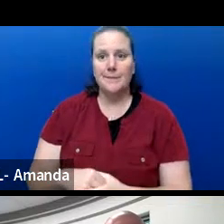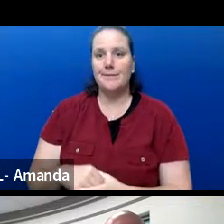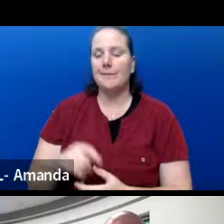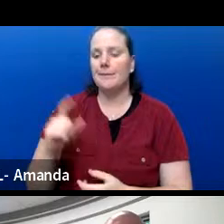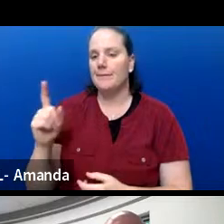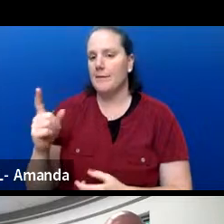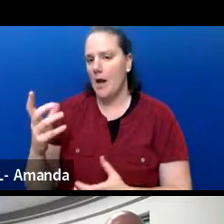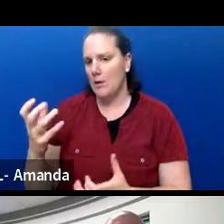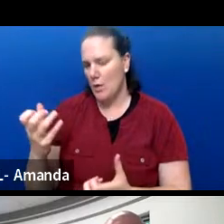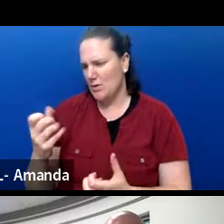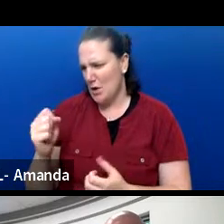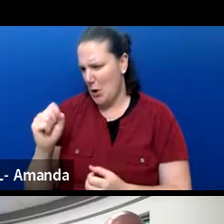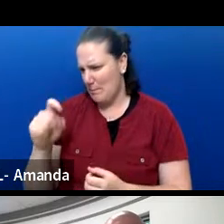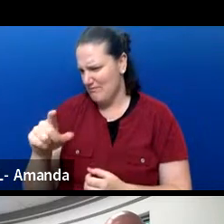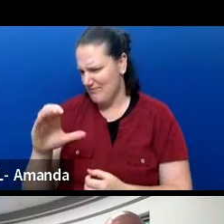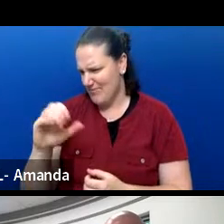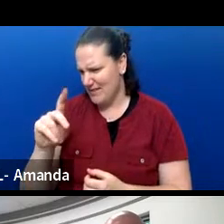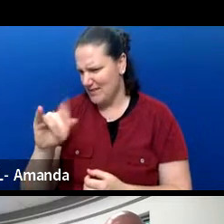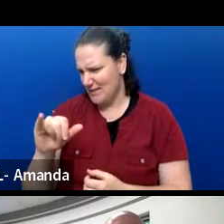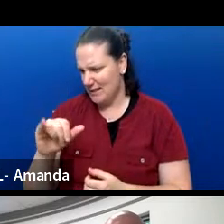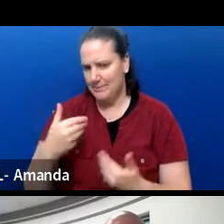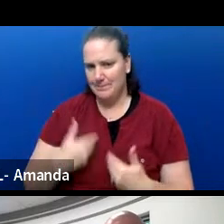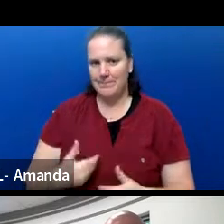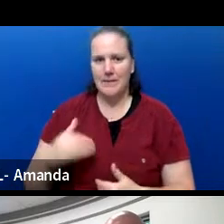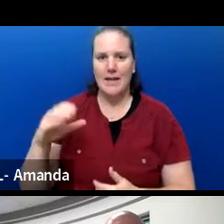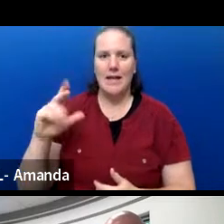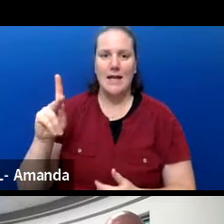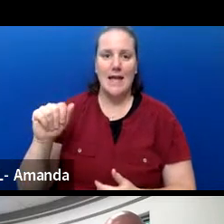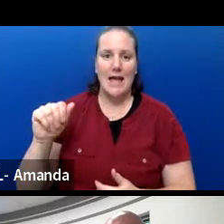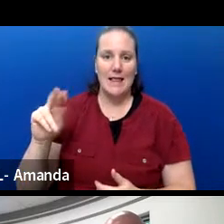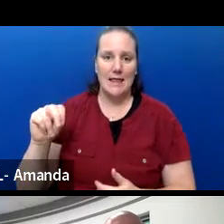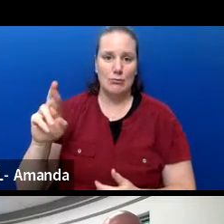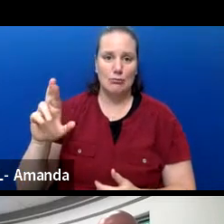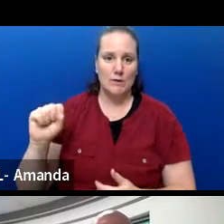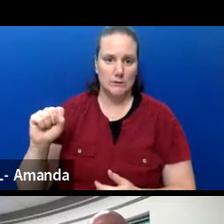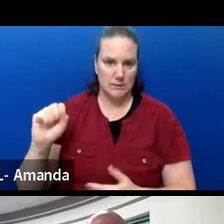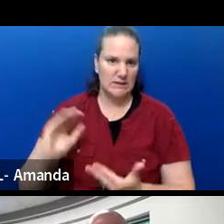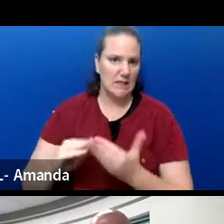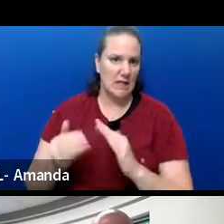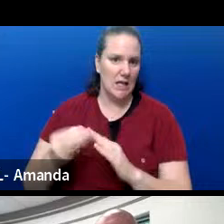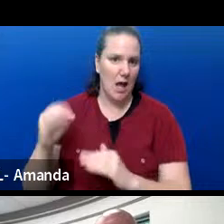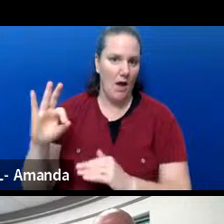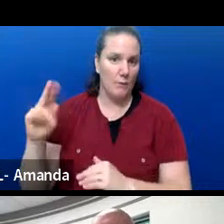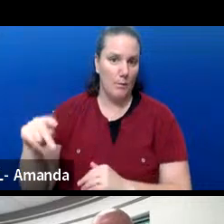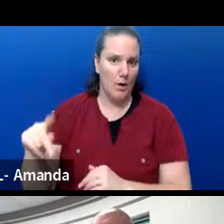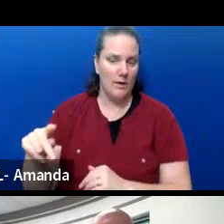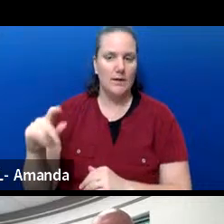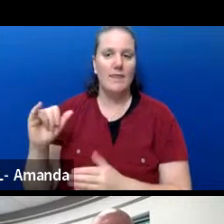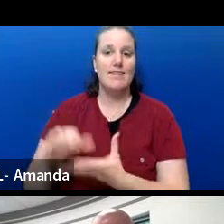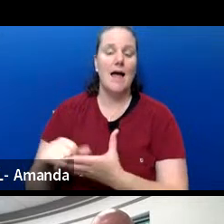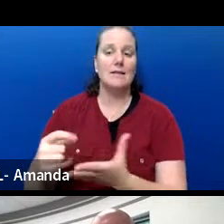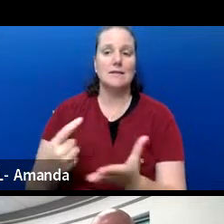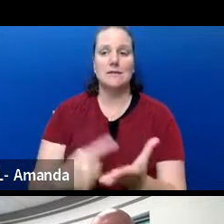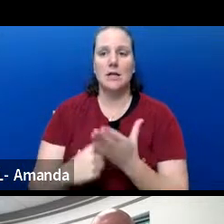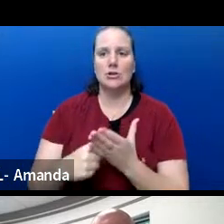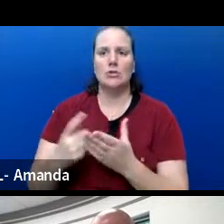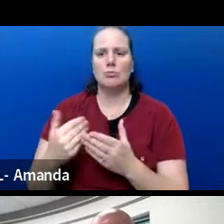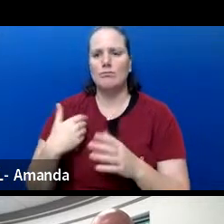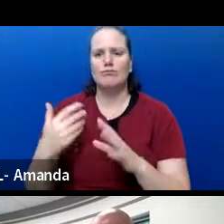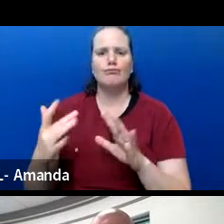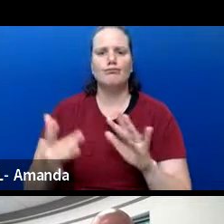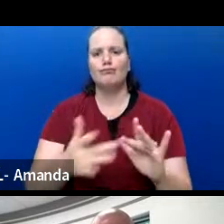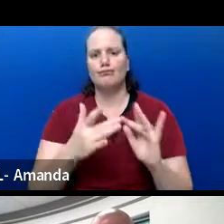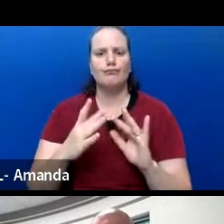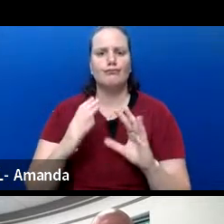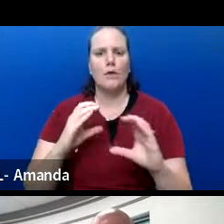offer something really quick. Caitlin, Ref, City of Portland. In that discussion, when you all are having those outreach conversations with